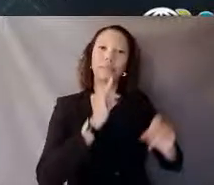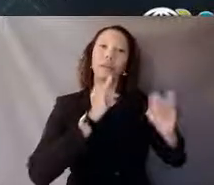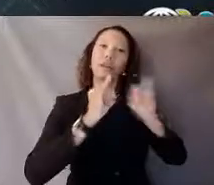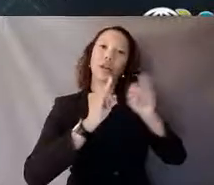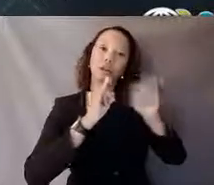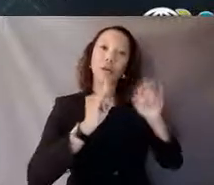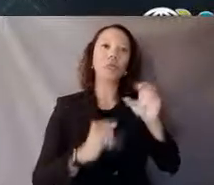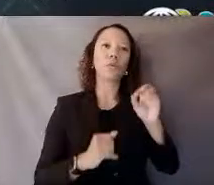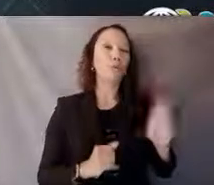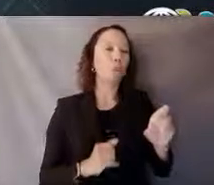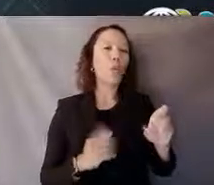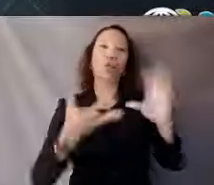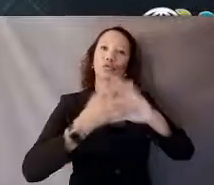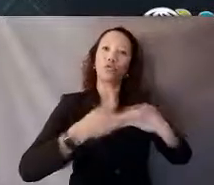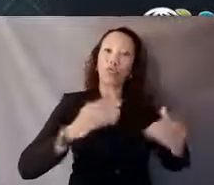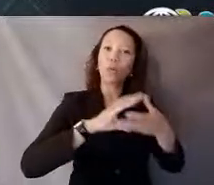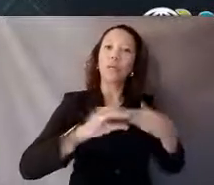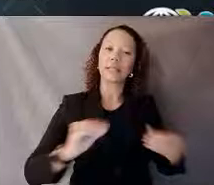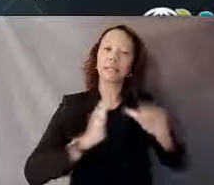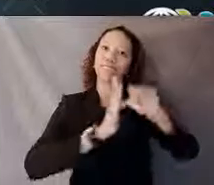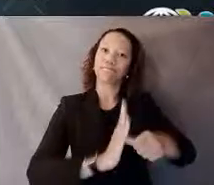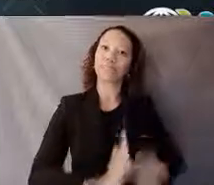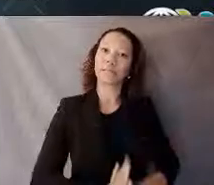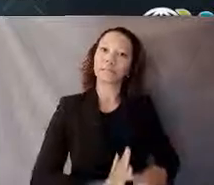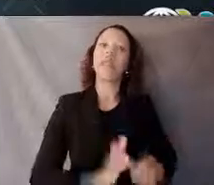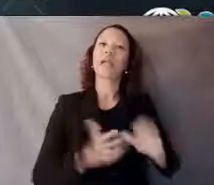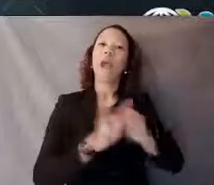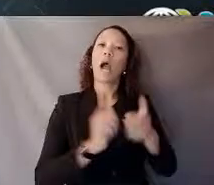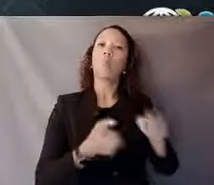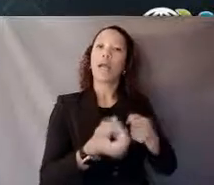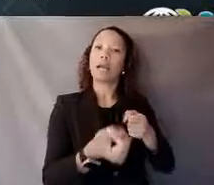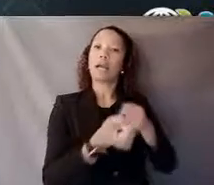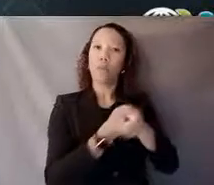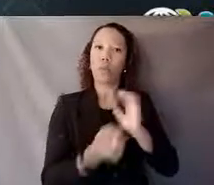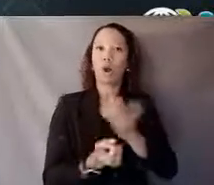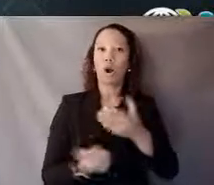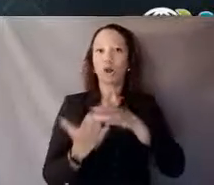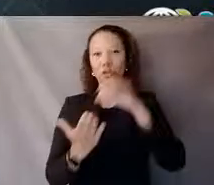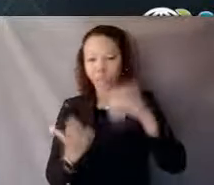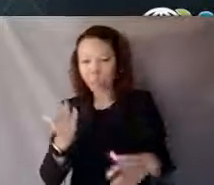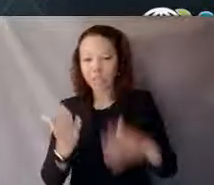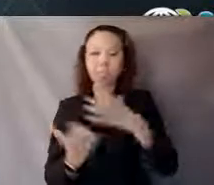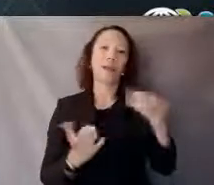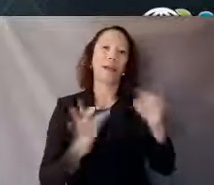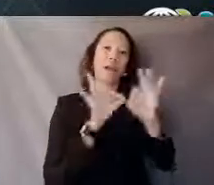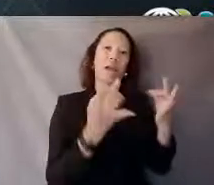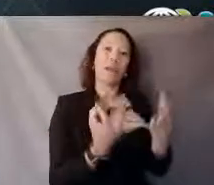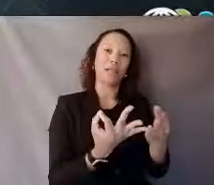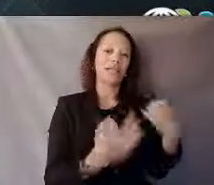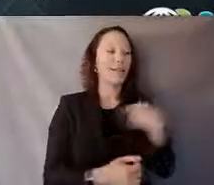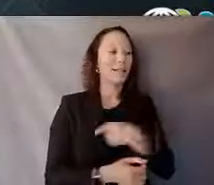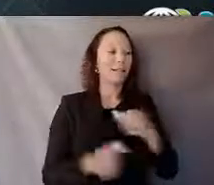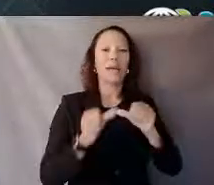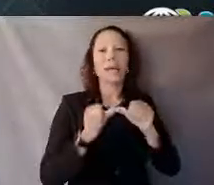or highlights of the ways that we can support our students and our families as we continue on this